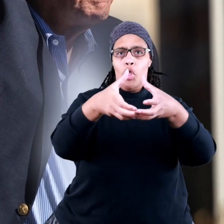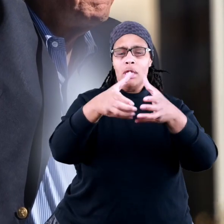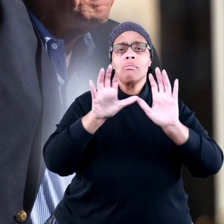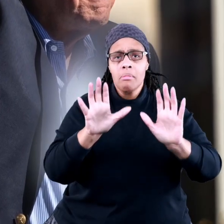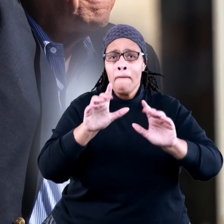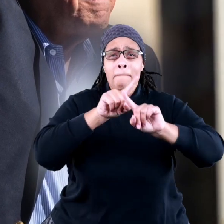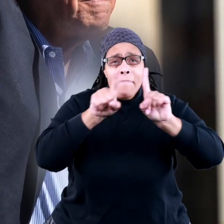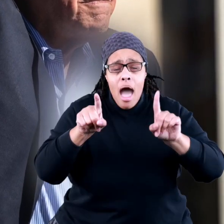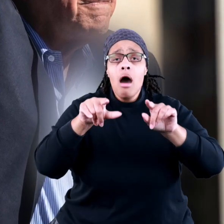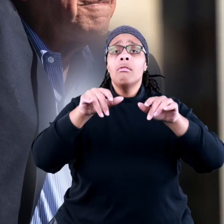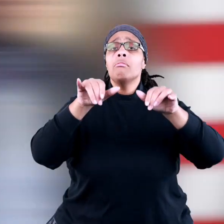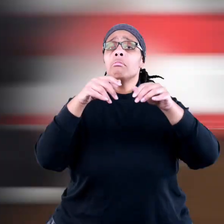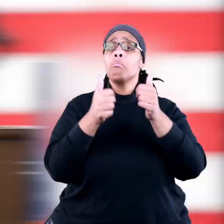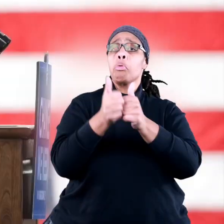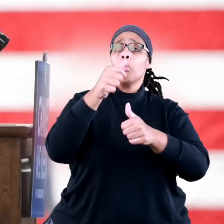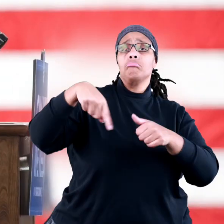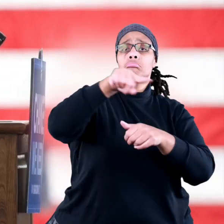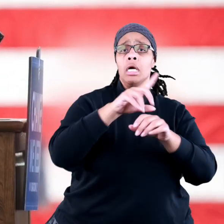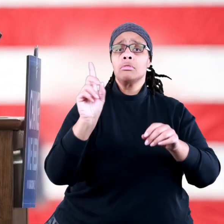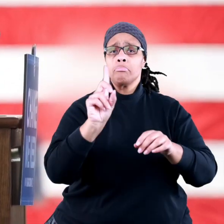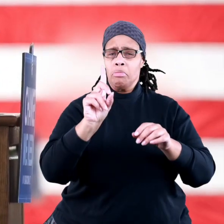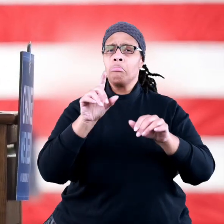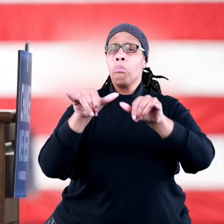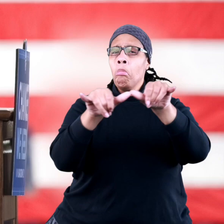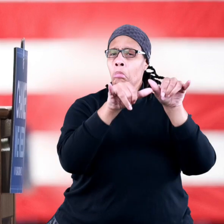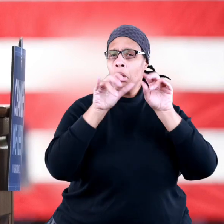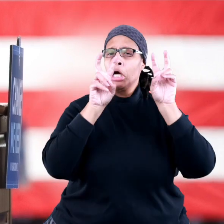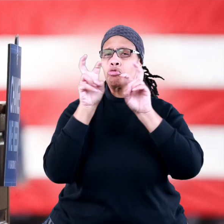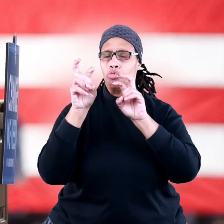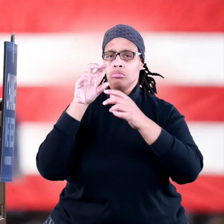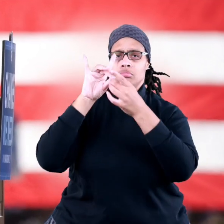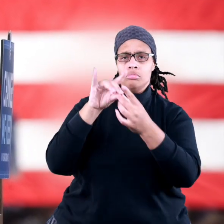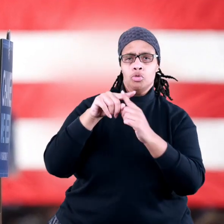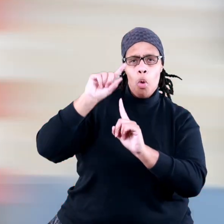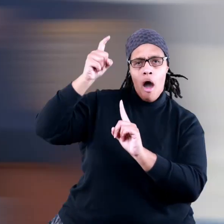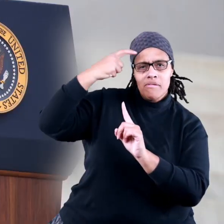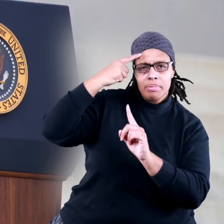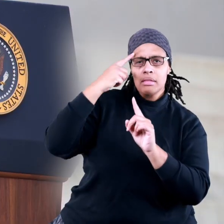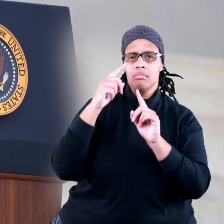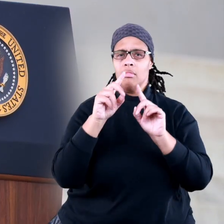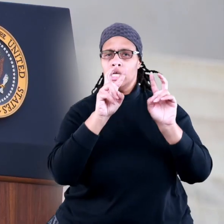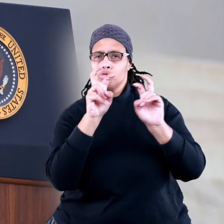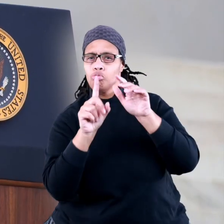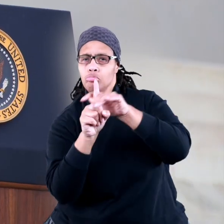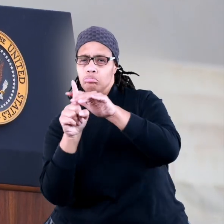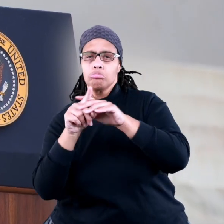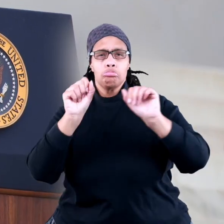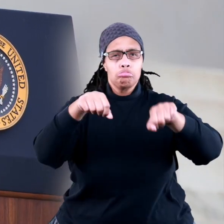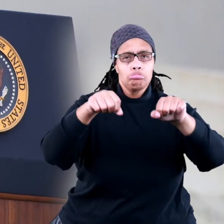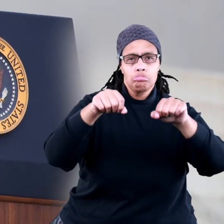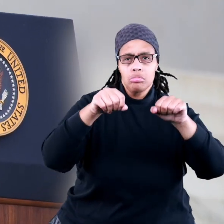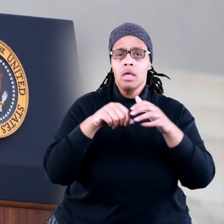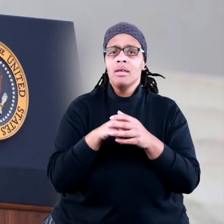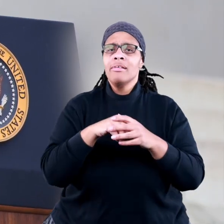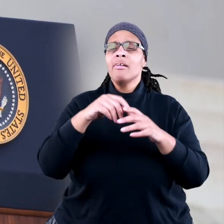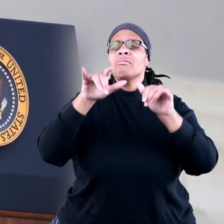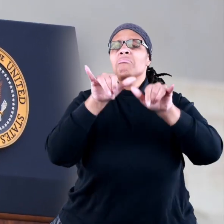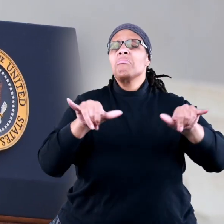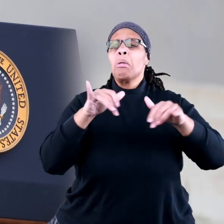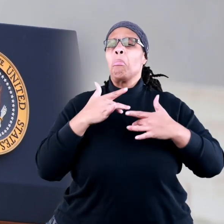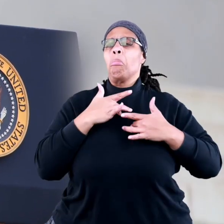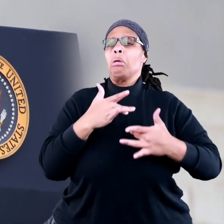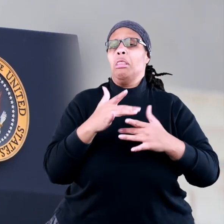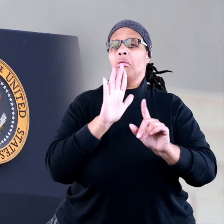Party, most Democrats do share the same approach to government and the issues. These are some of the things that are